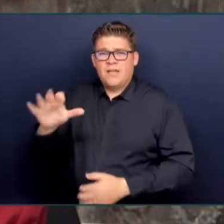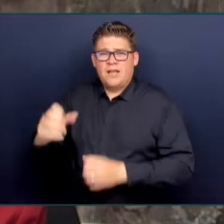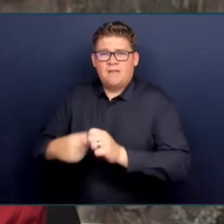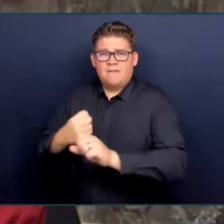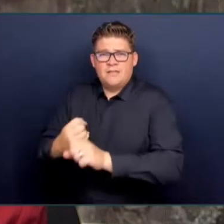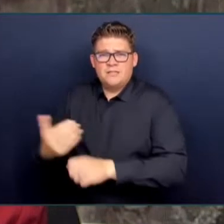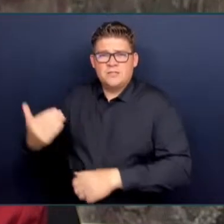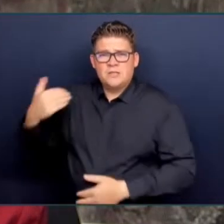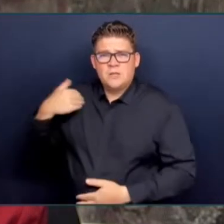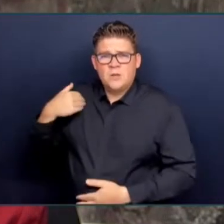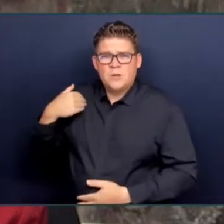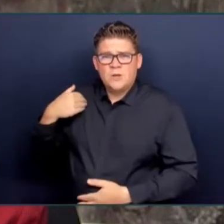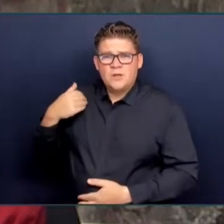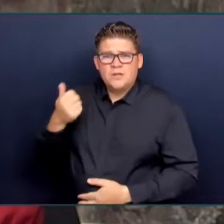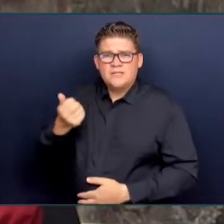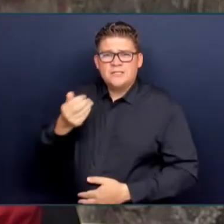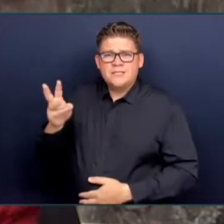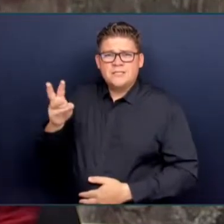Members.